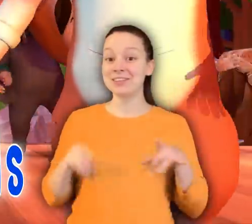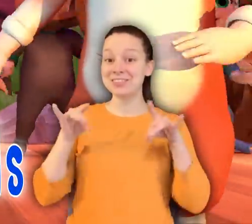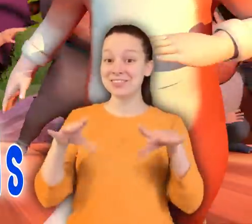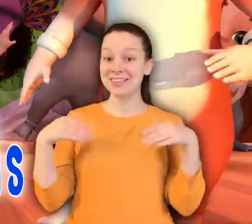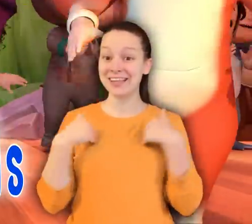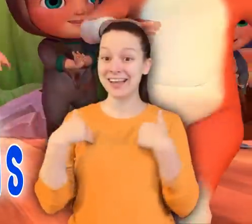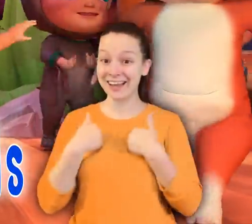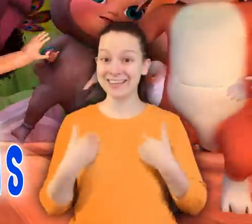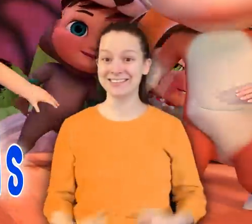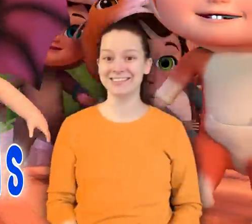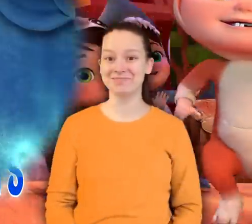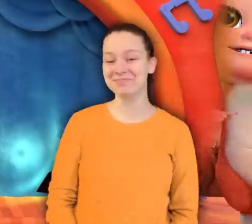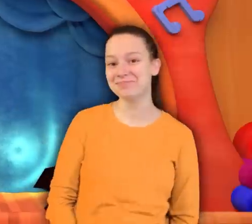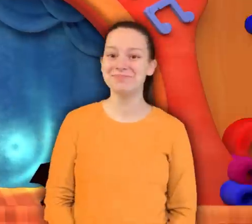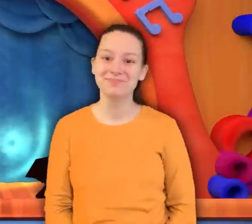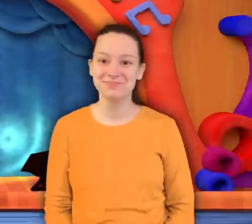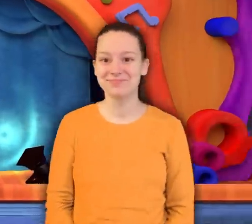Australian animals